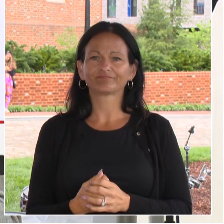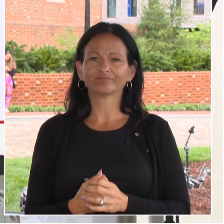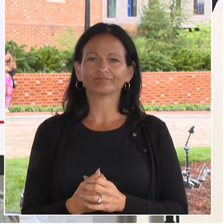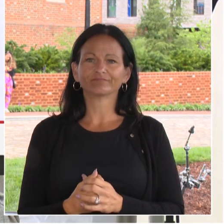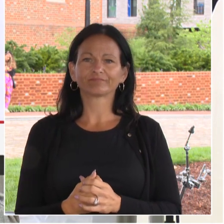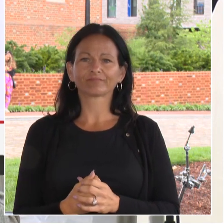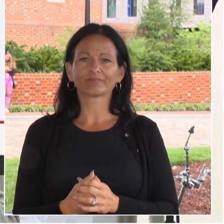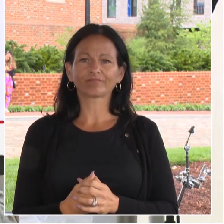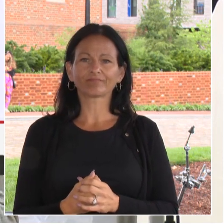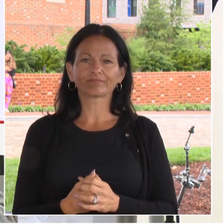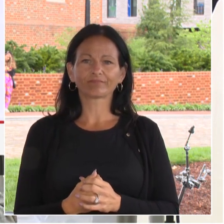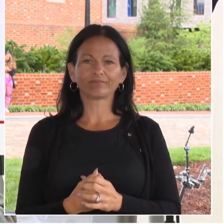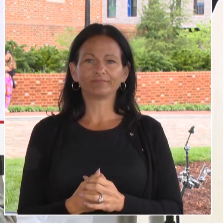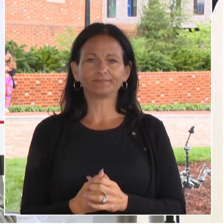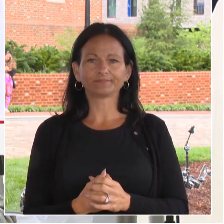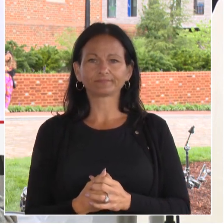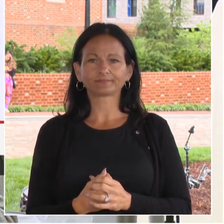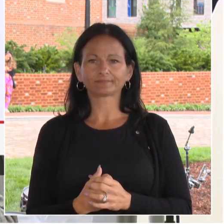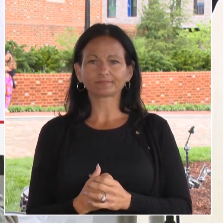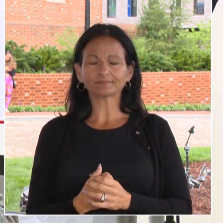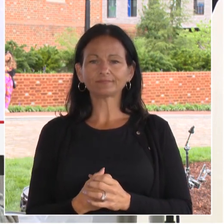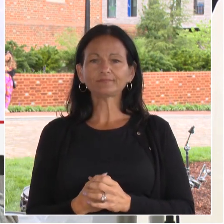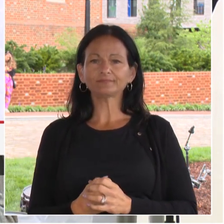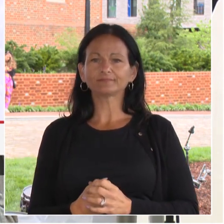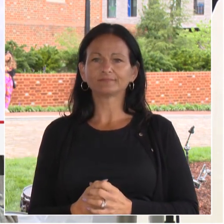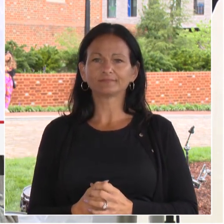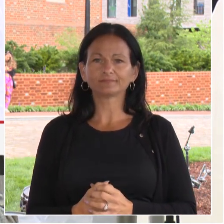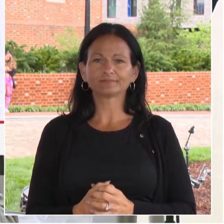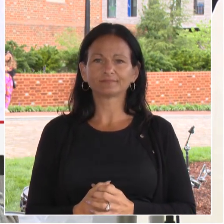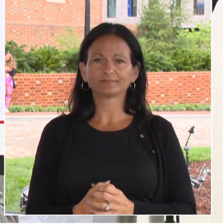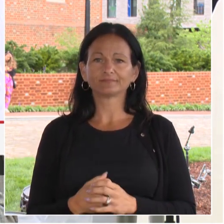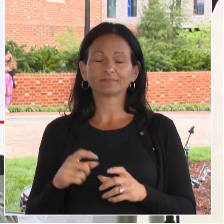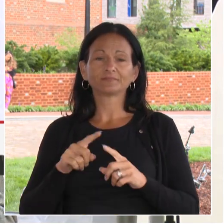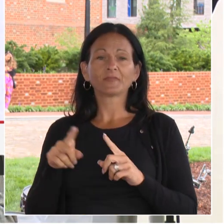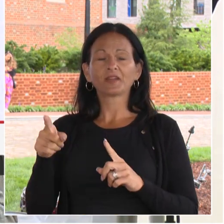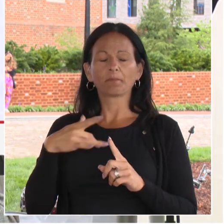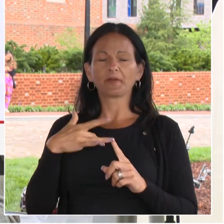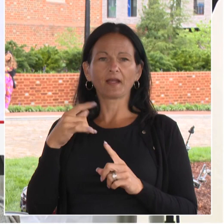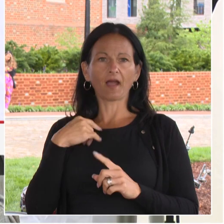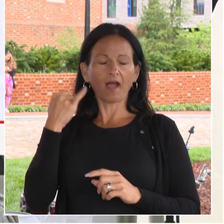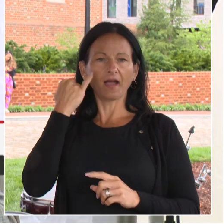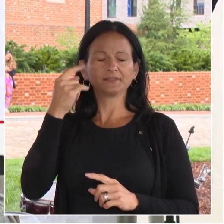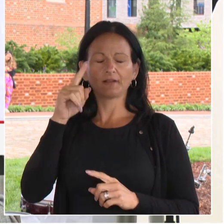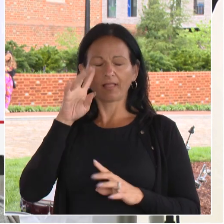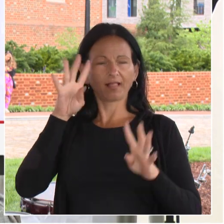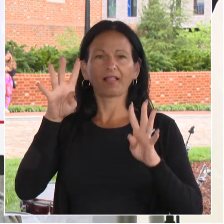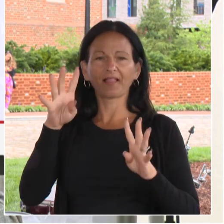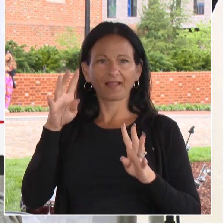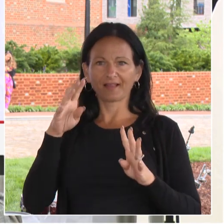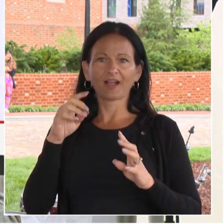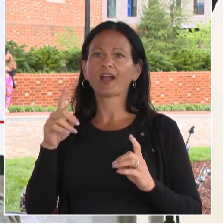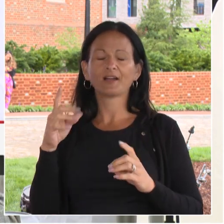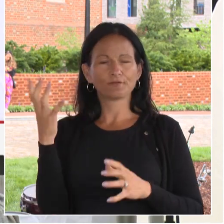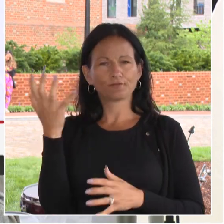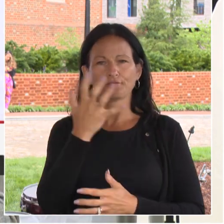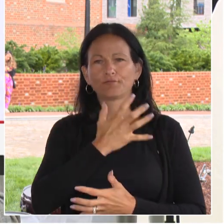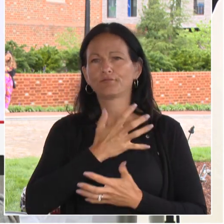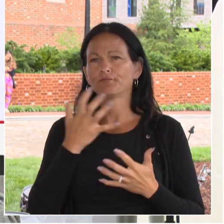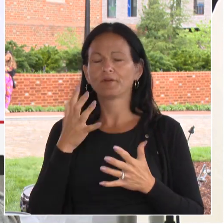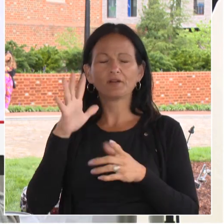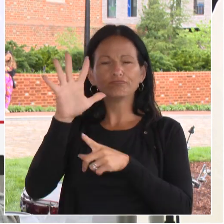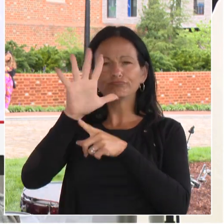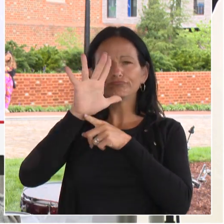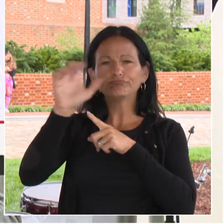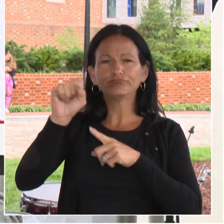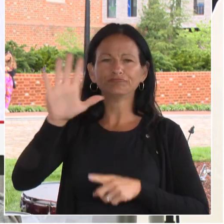come to life. Zach's creativity, his thoughtfulness, and I really do think his thoughtfulness comes from his wife Jana, but don't